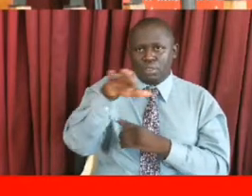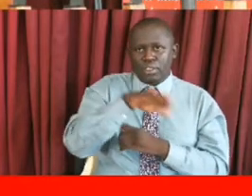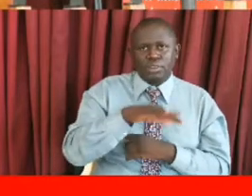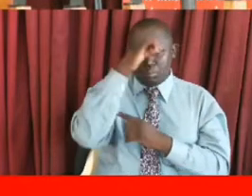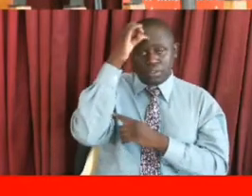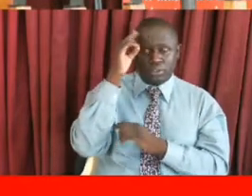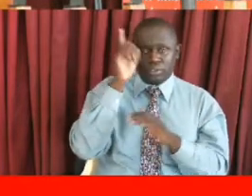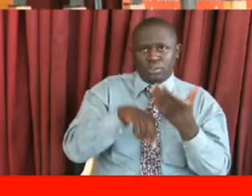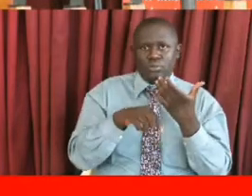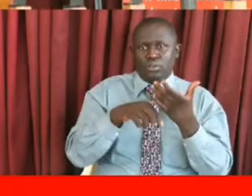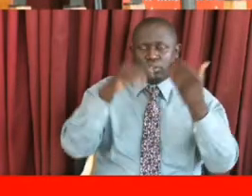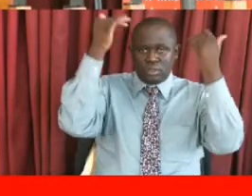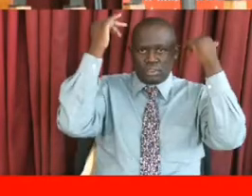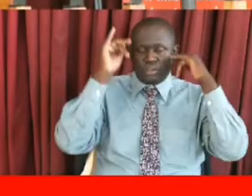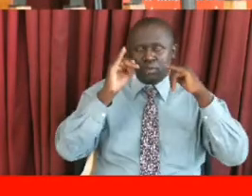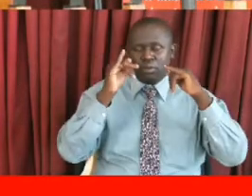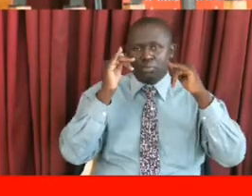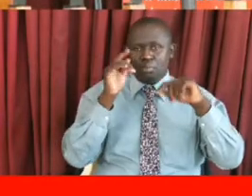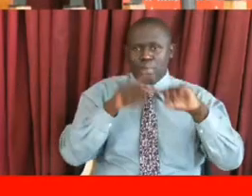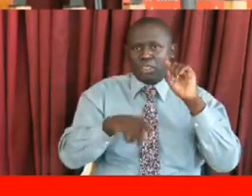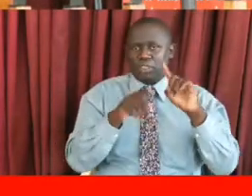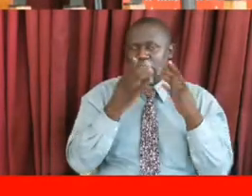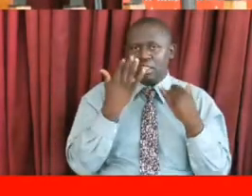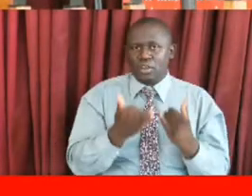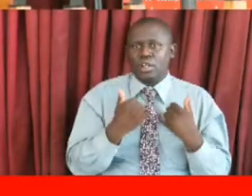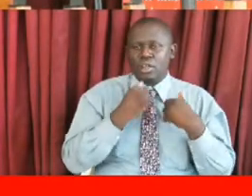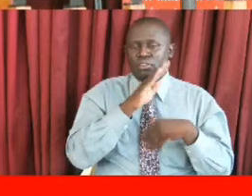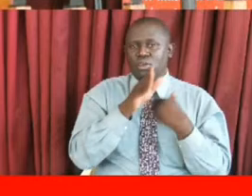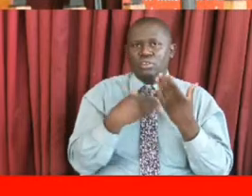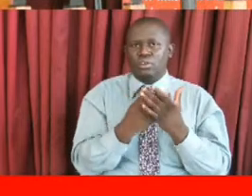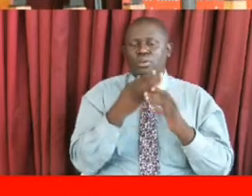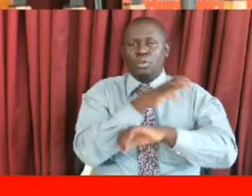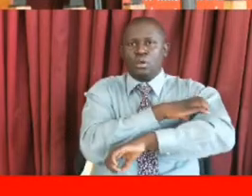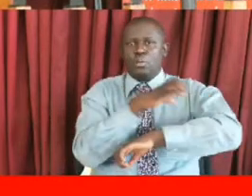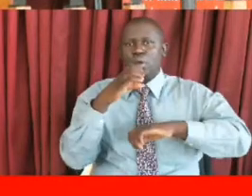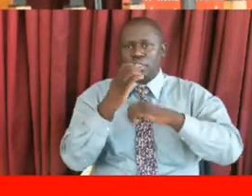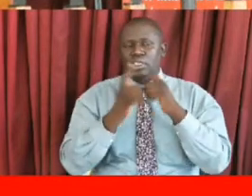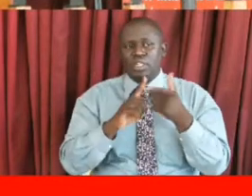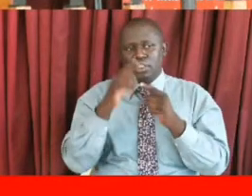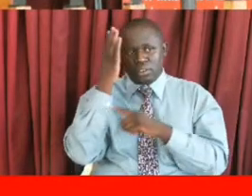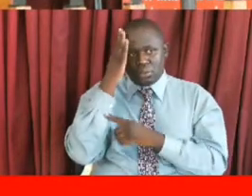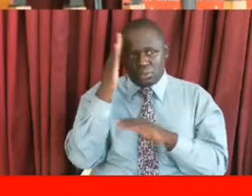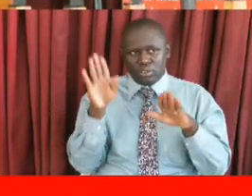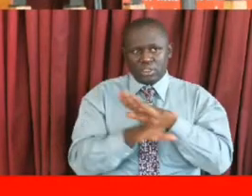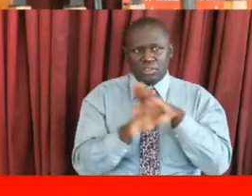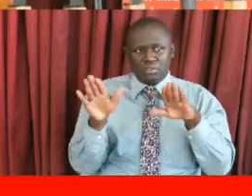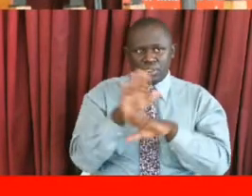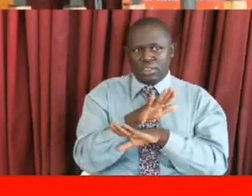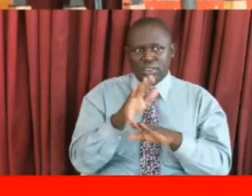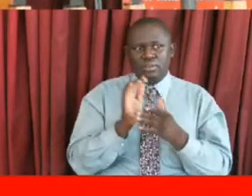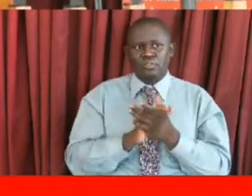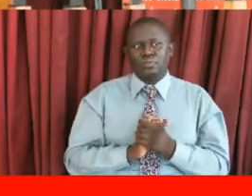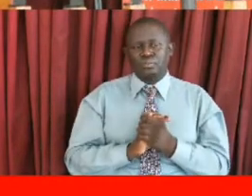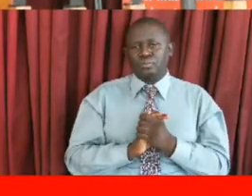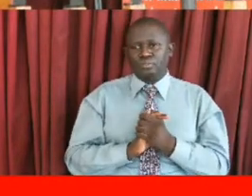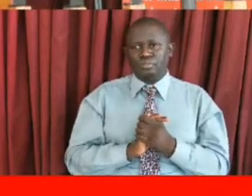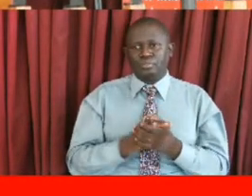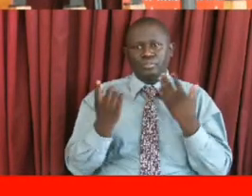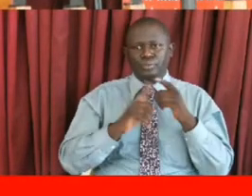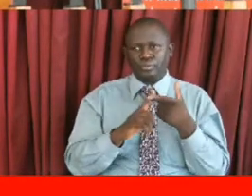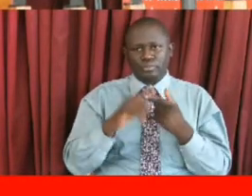being but being infinite and he knows all things knowing every time I'm not